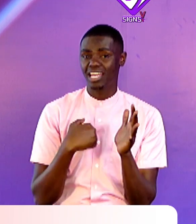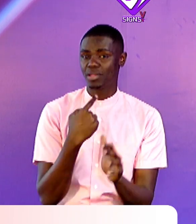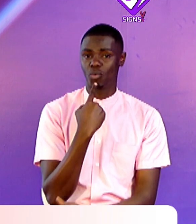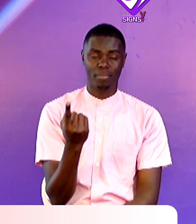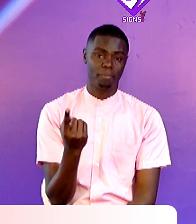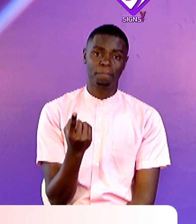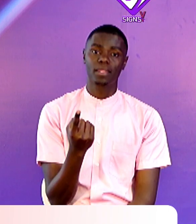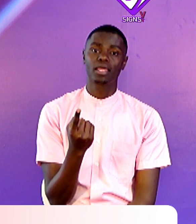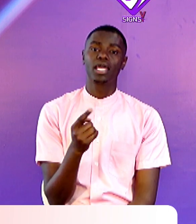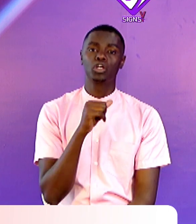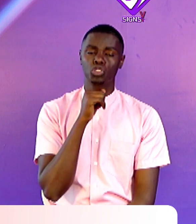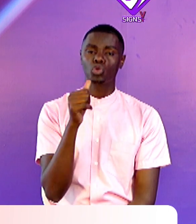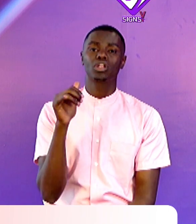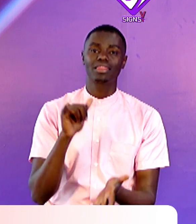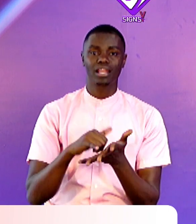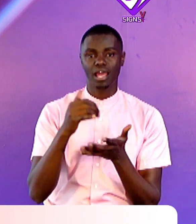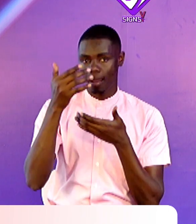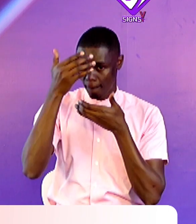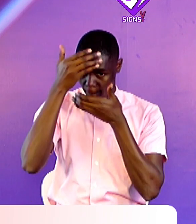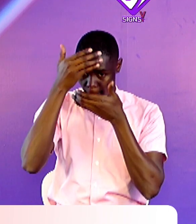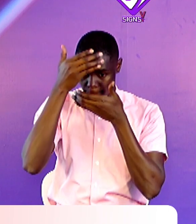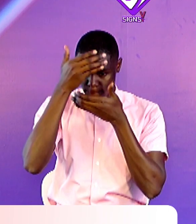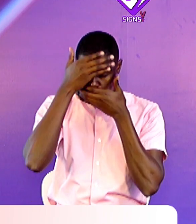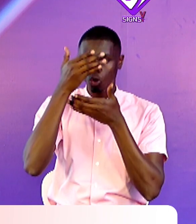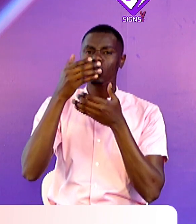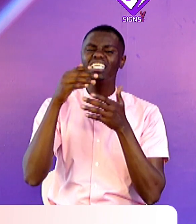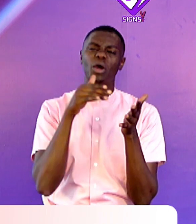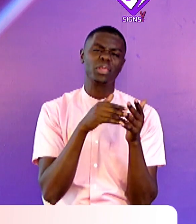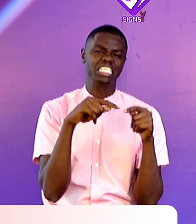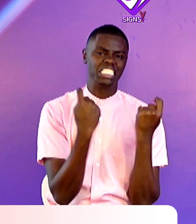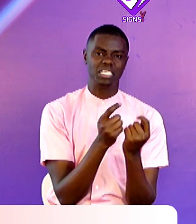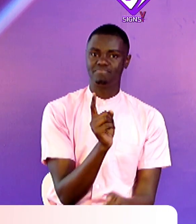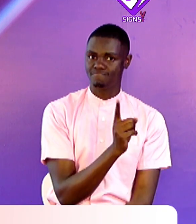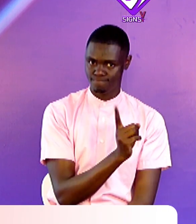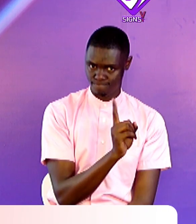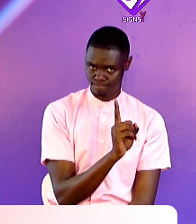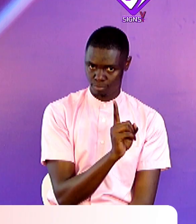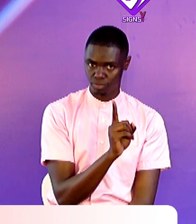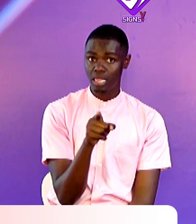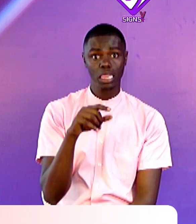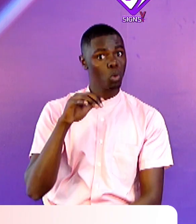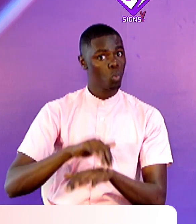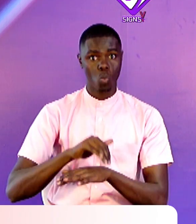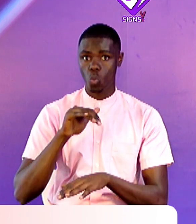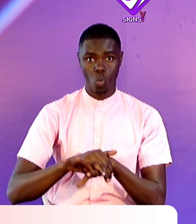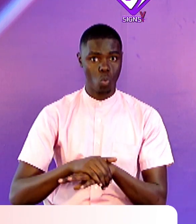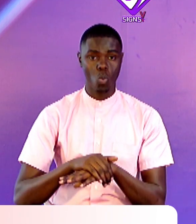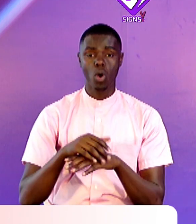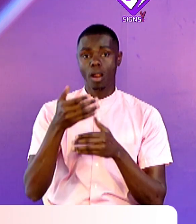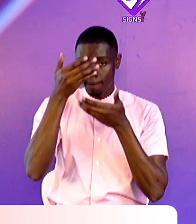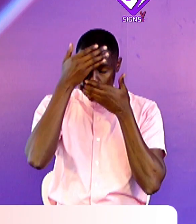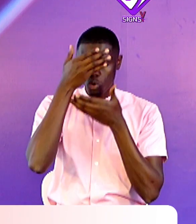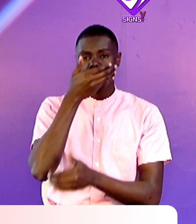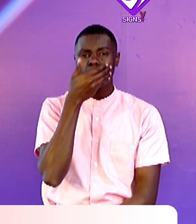loved the fact that it's not that Morocco is not a strong team. By the way, Morocco is the